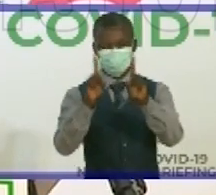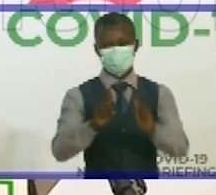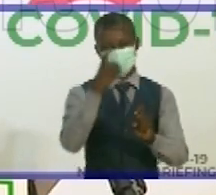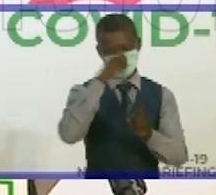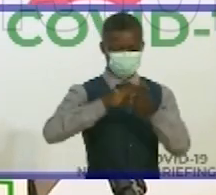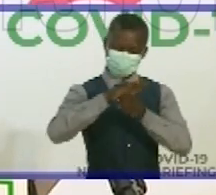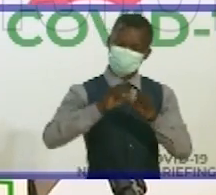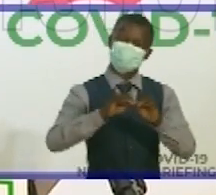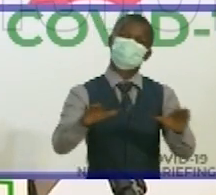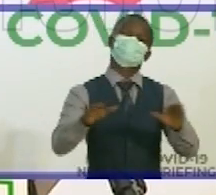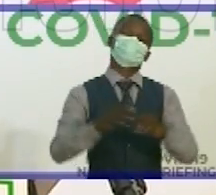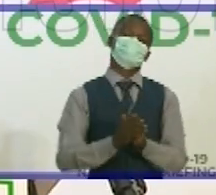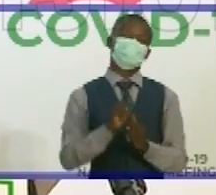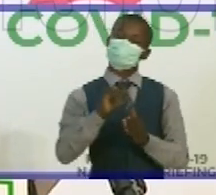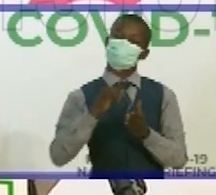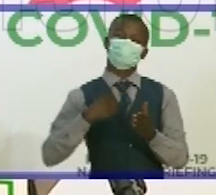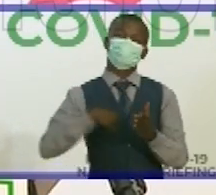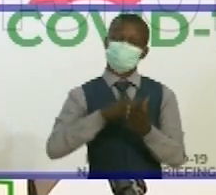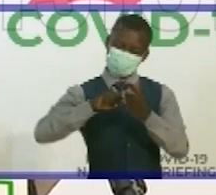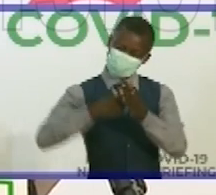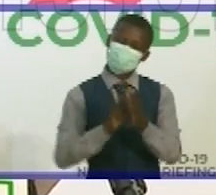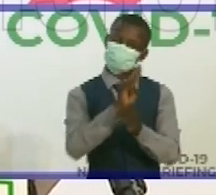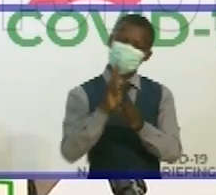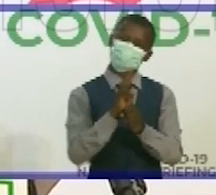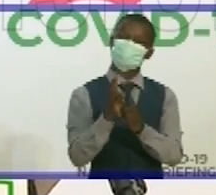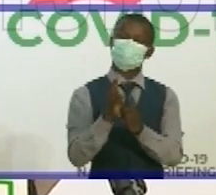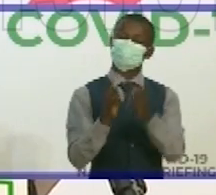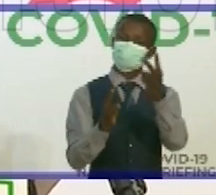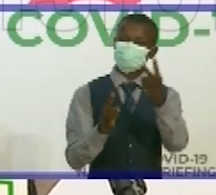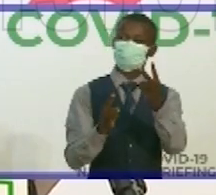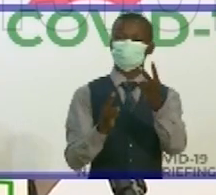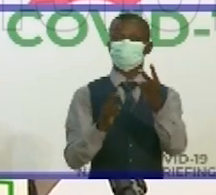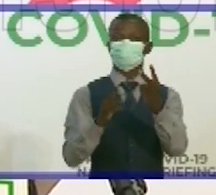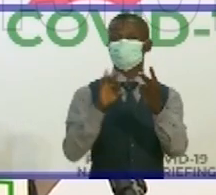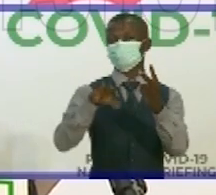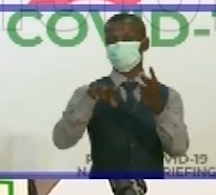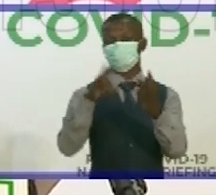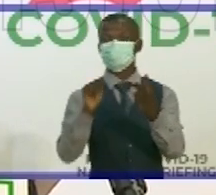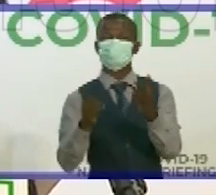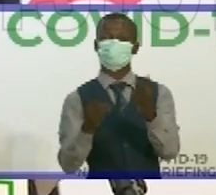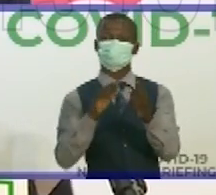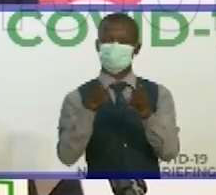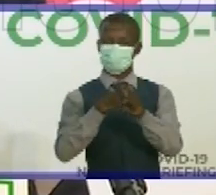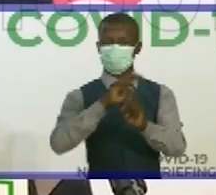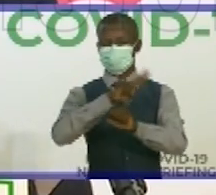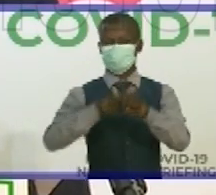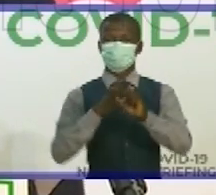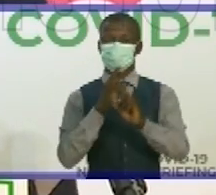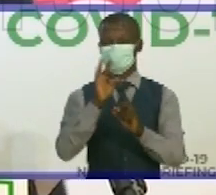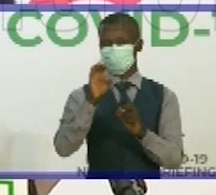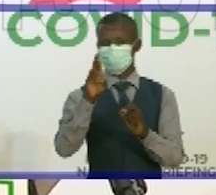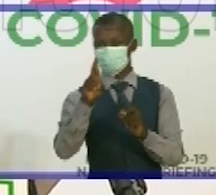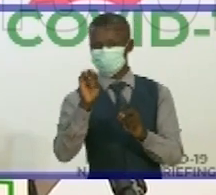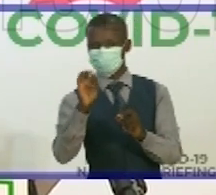we've activated two of them in the for COVID, the National Reference Lab and the Defense Reference Lab in